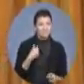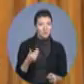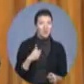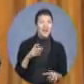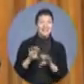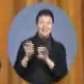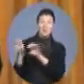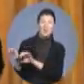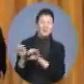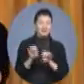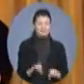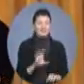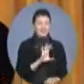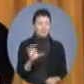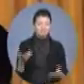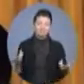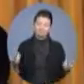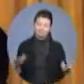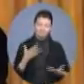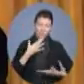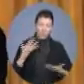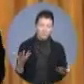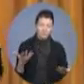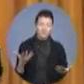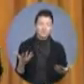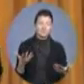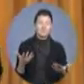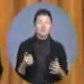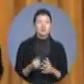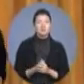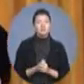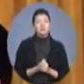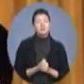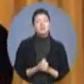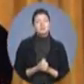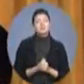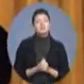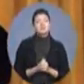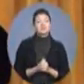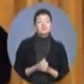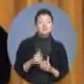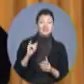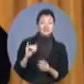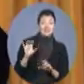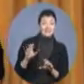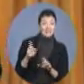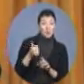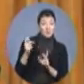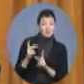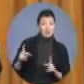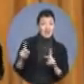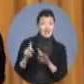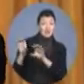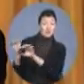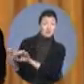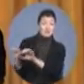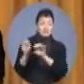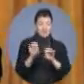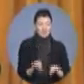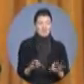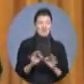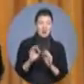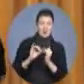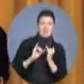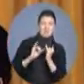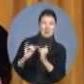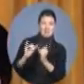the provinces to make the recognition of foreign credentials a priority. Can the Minister of Citizenship and Immigration please